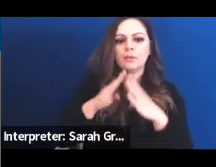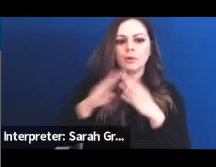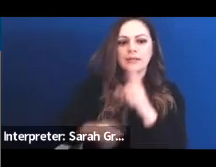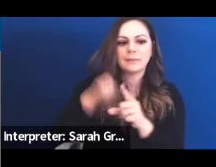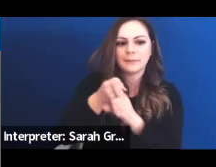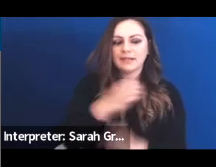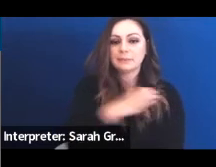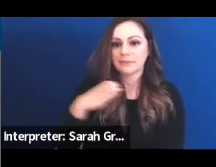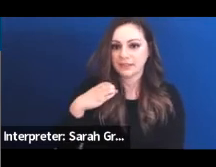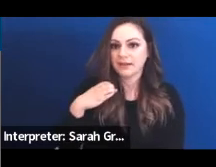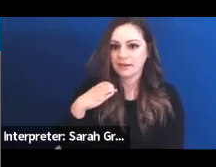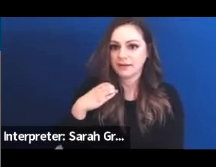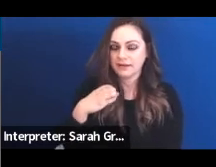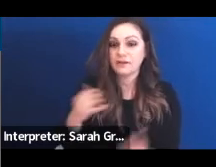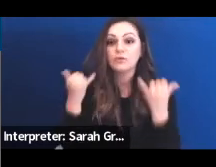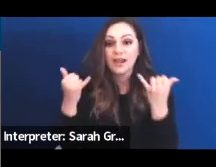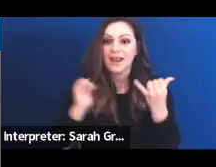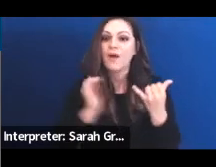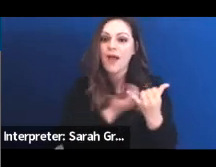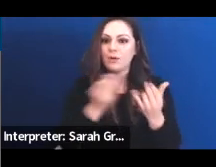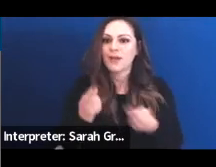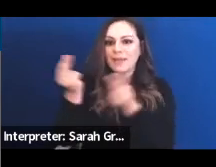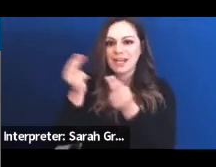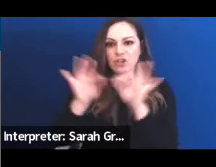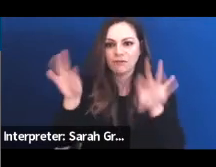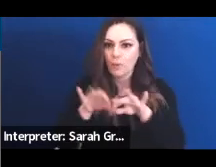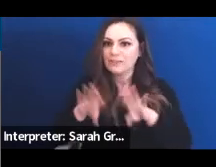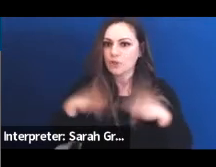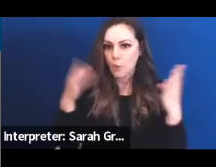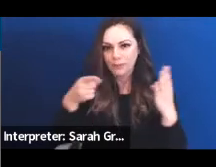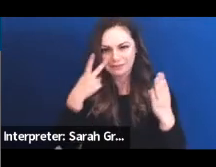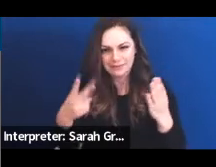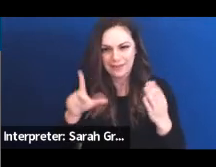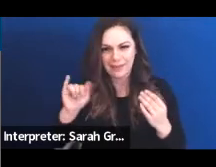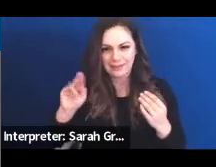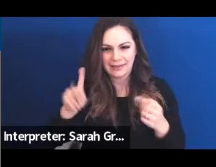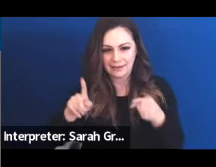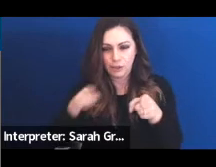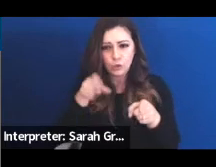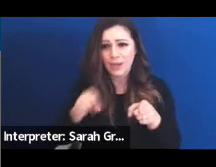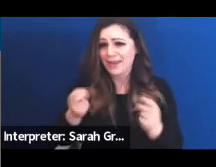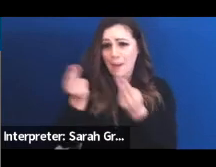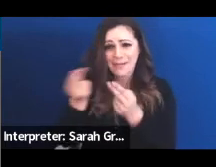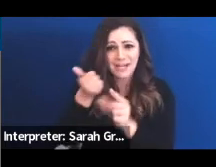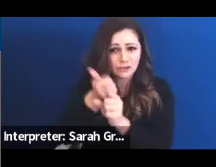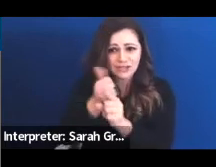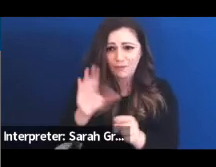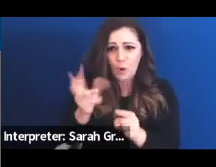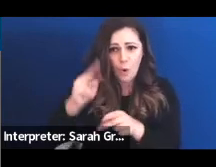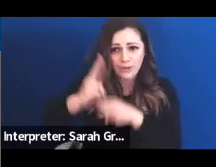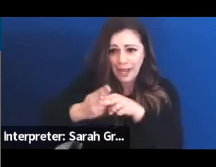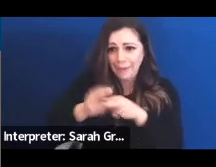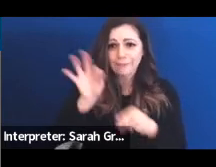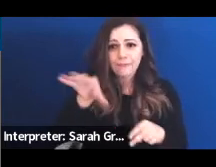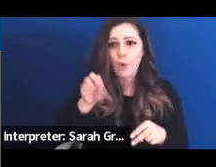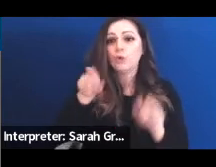nomination form is open, and you will see that link at the bottom here. So please, you can self-nominate yourself, or you can nominate someone